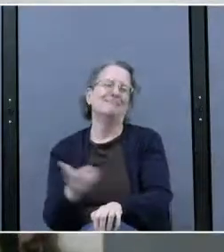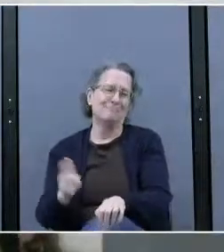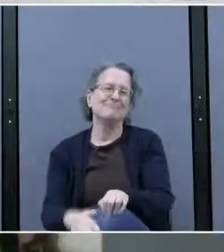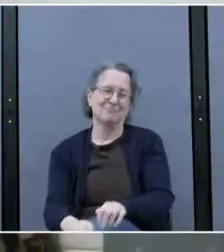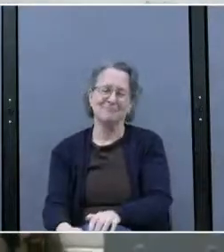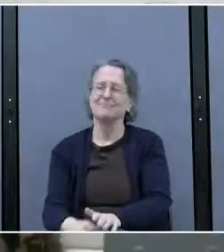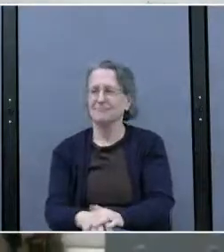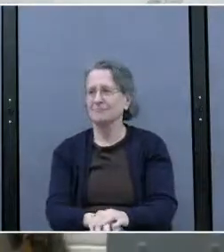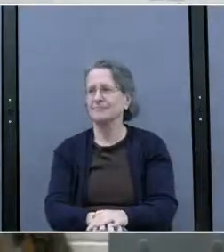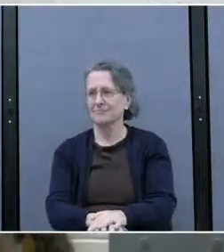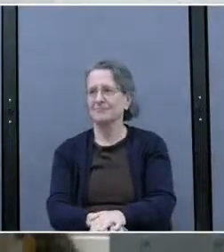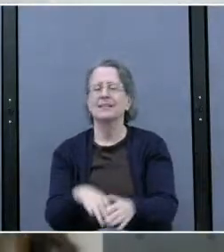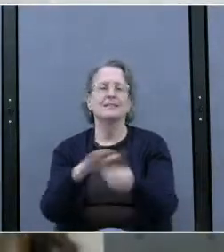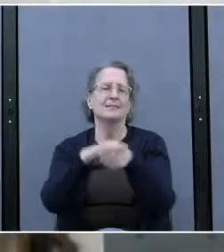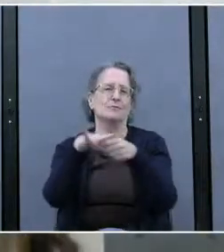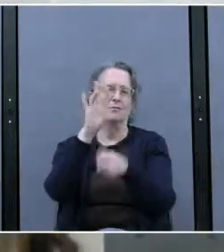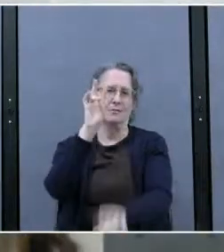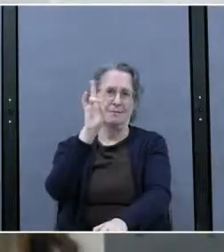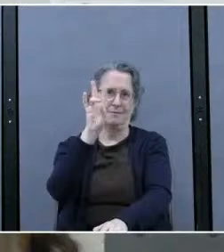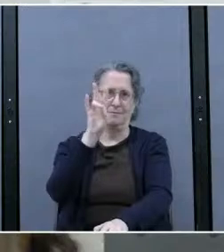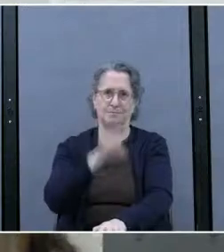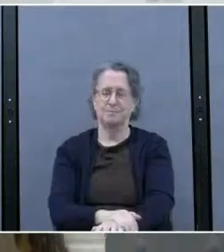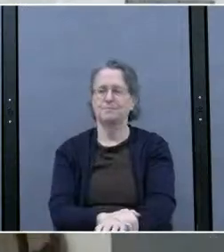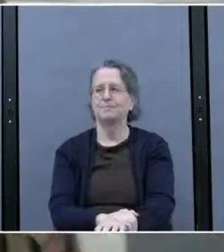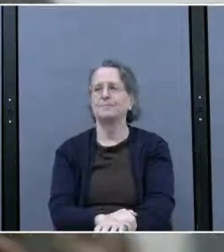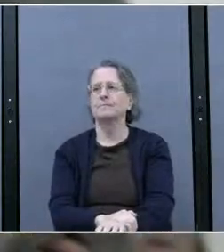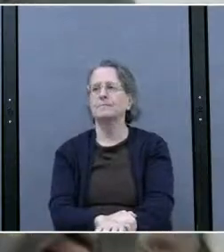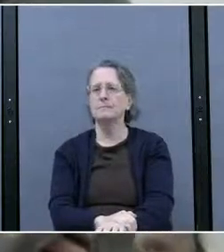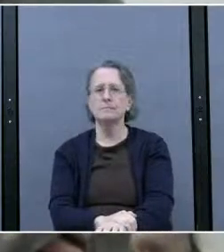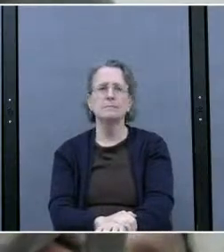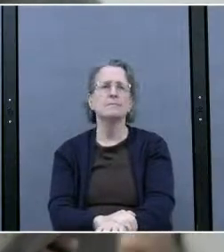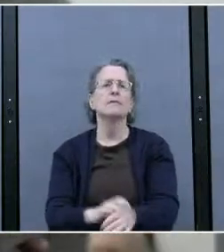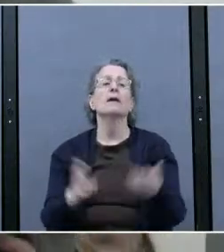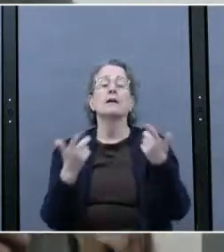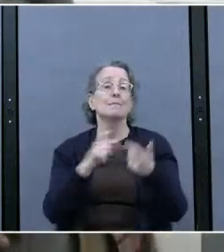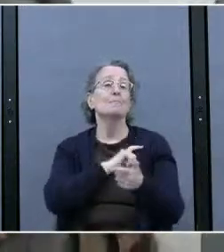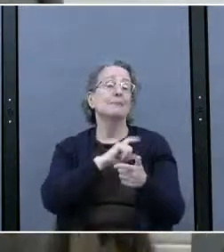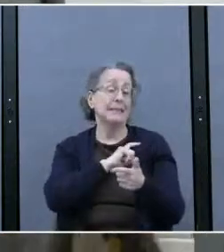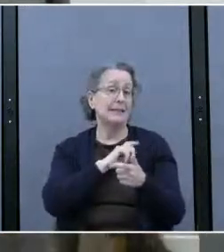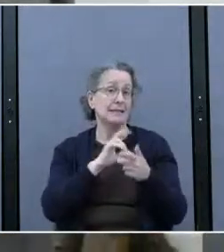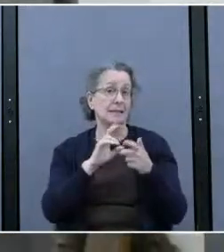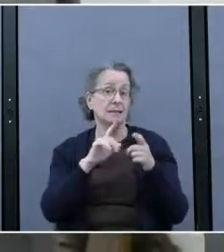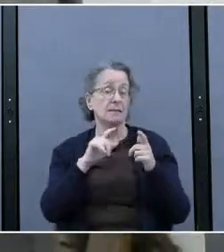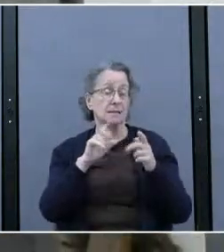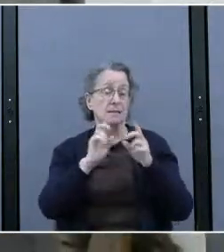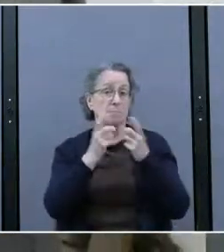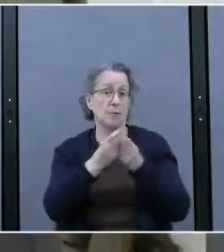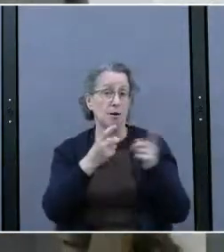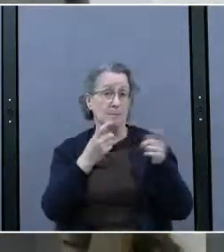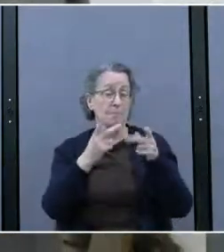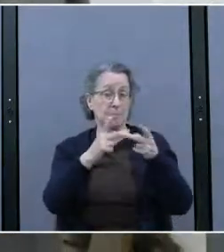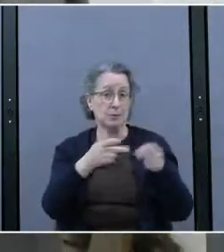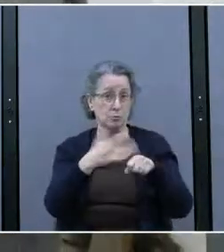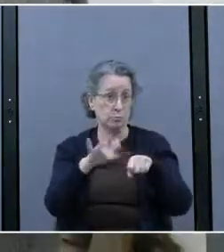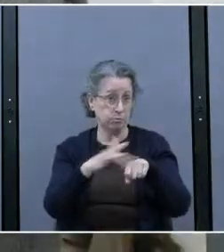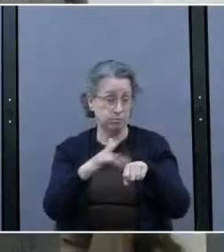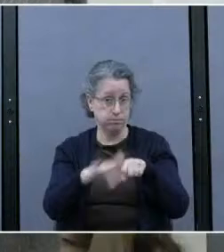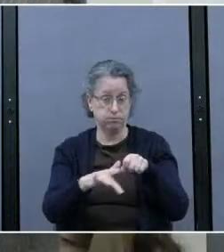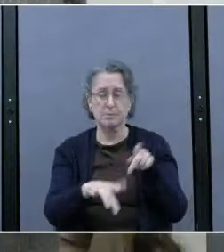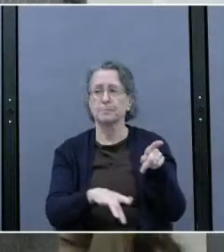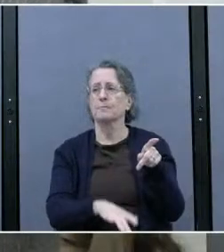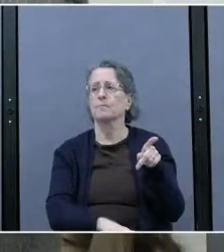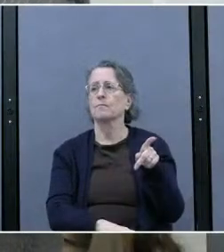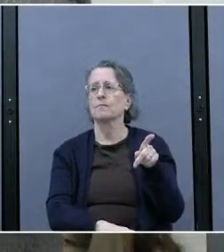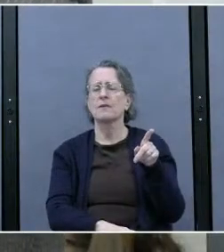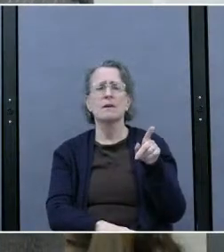District 7. Talking about vacancies in the police department, and it's good that we're getting those filled. But that made